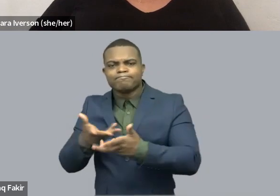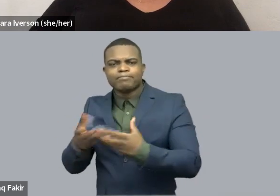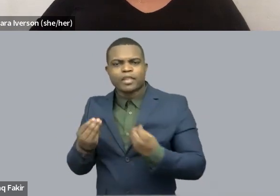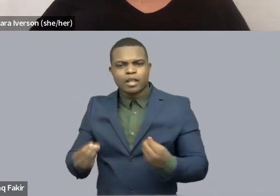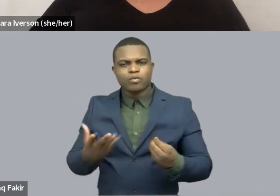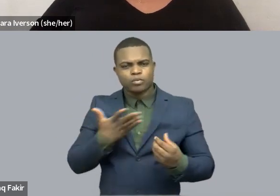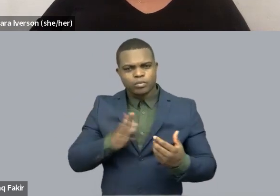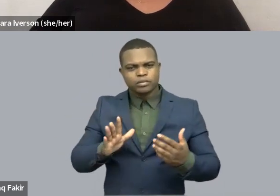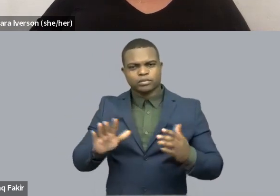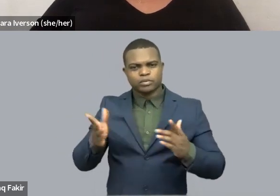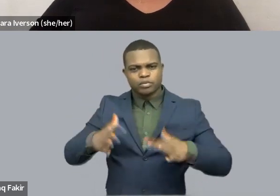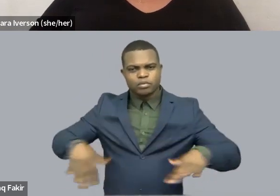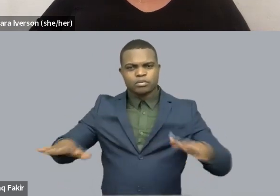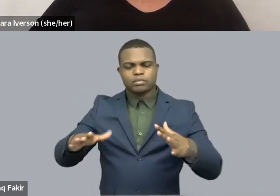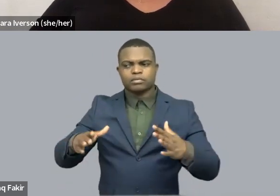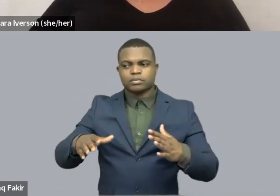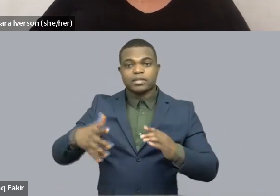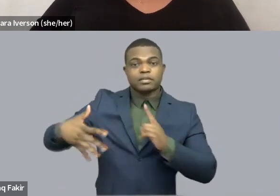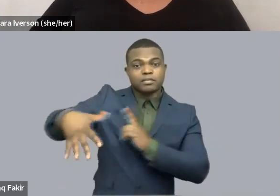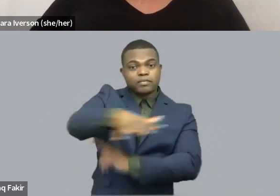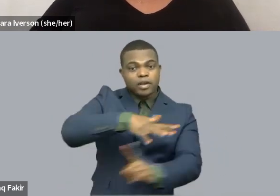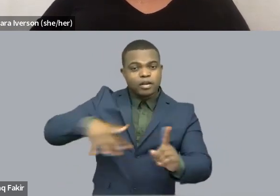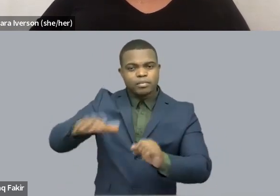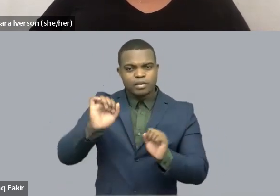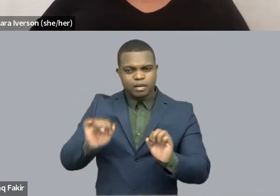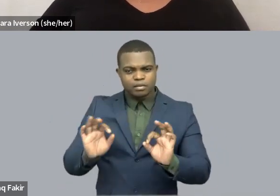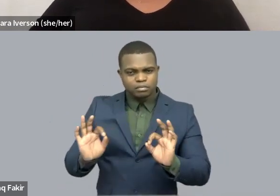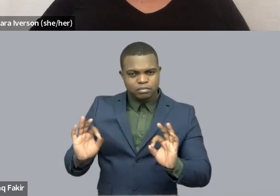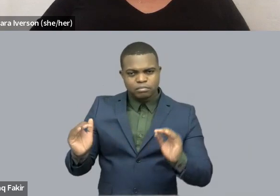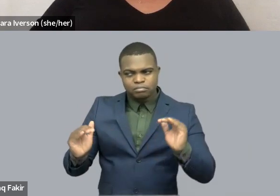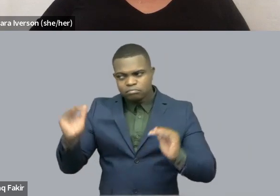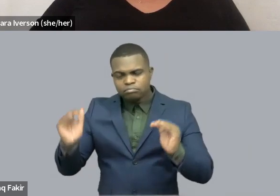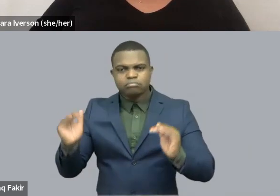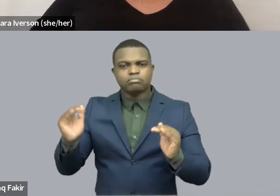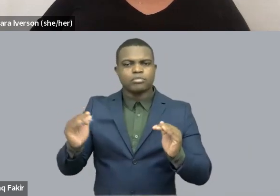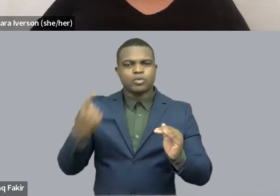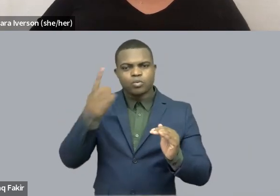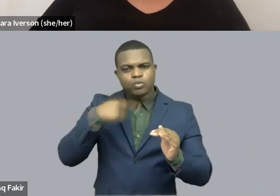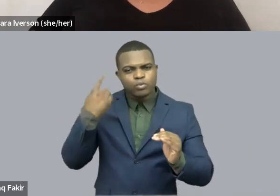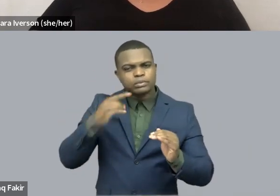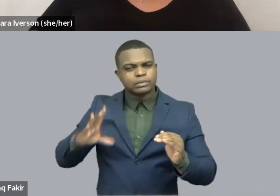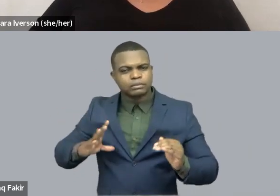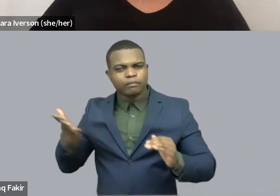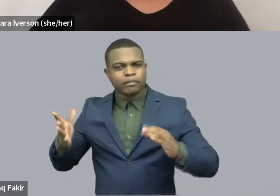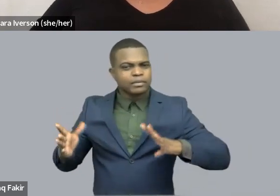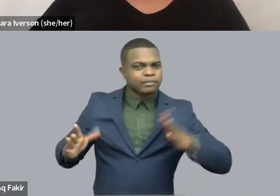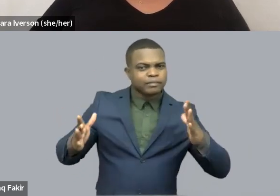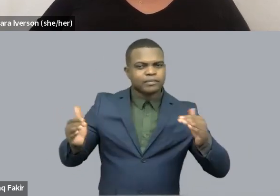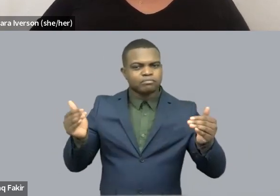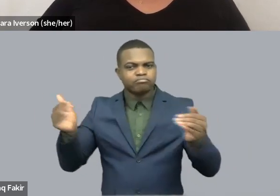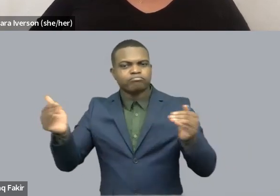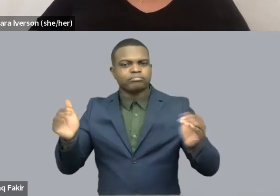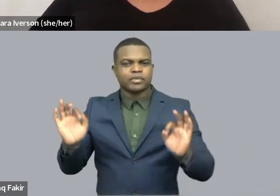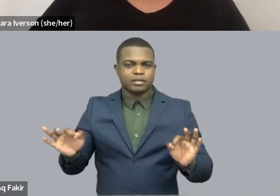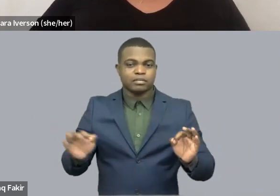is adversarial necessarily. So I think from my perspective, and I come at this wearing two hats, right? I've got my Amnesty hat on one hand, and I've got my